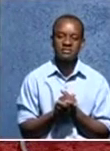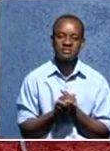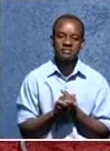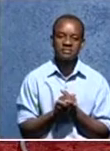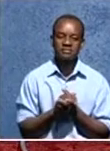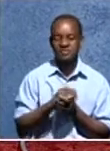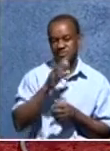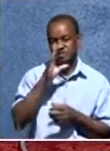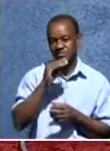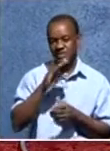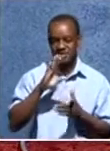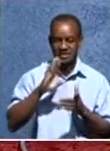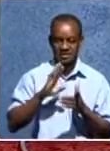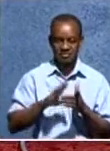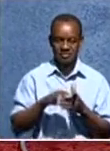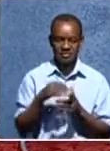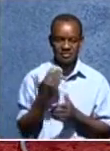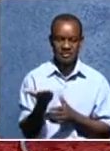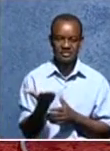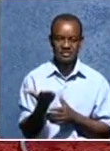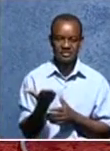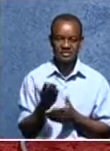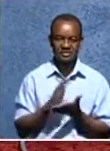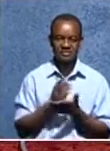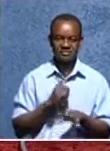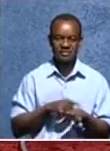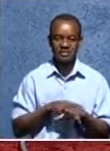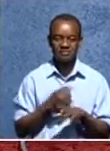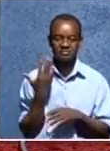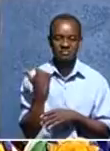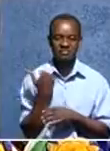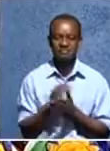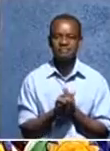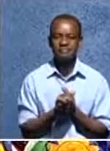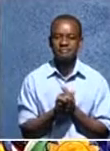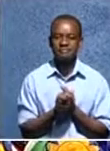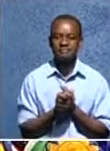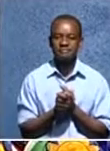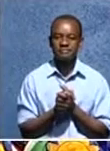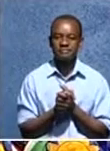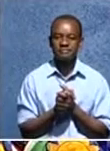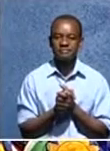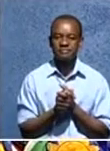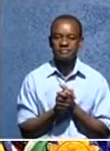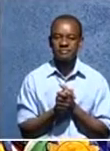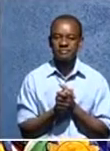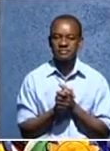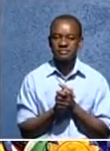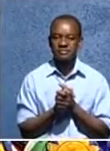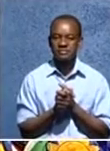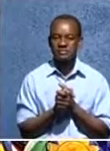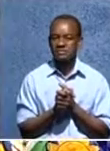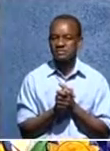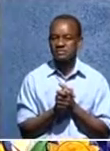few minutes, because that would deal with issues of crime and service delivery again. Hilda, I believe that Namibians are sometimes still a bit